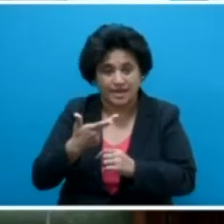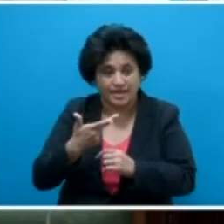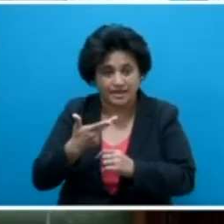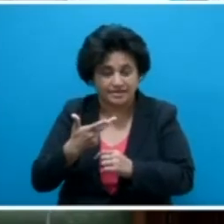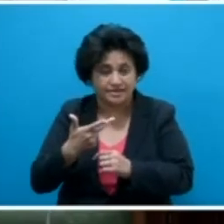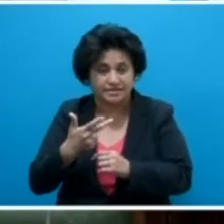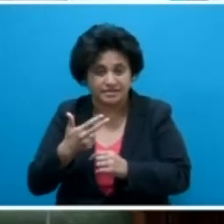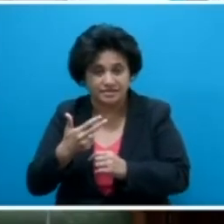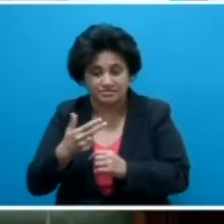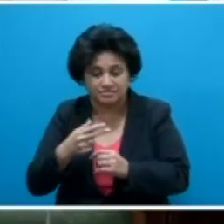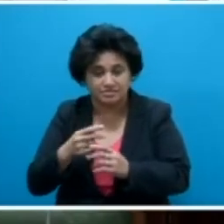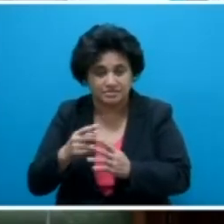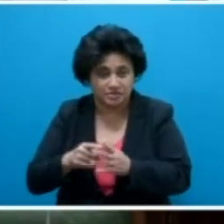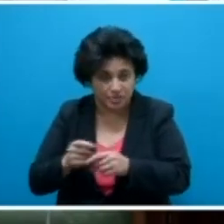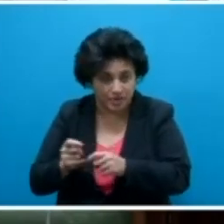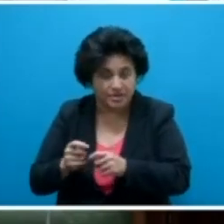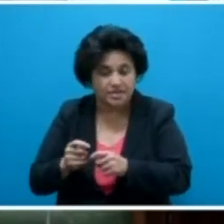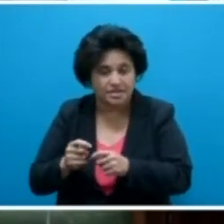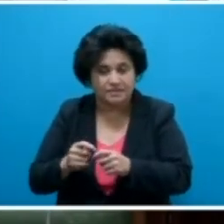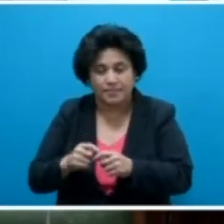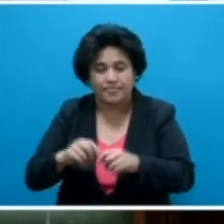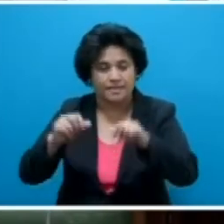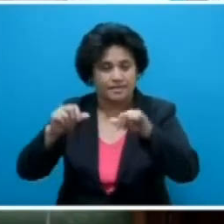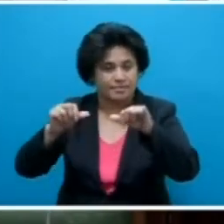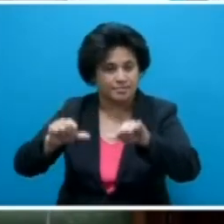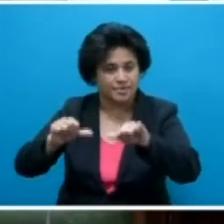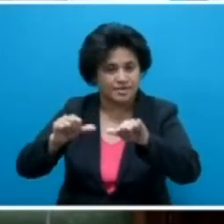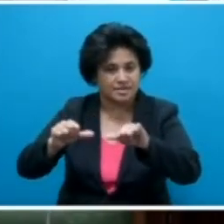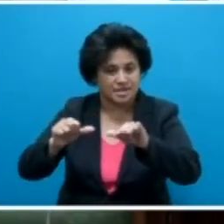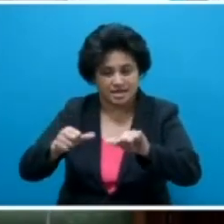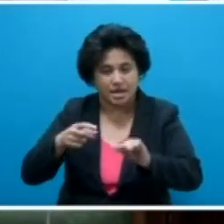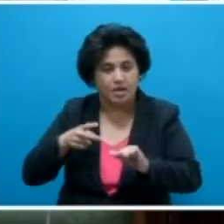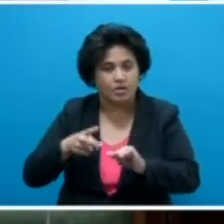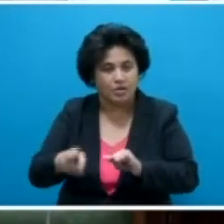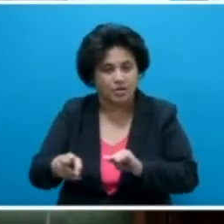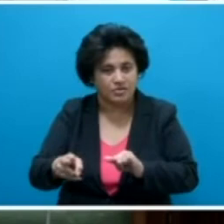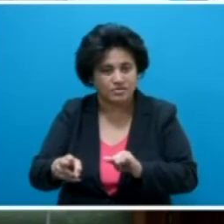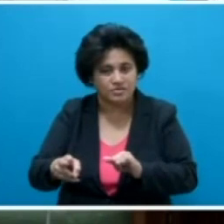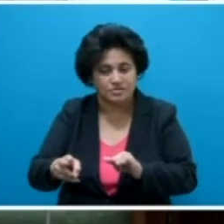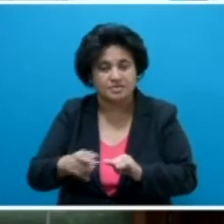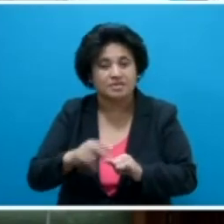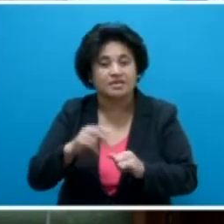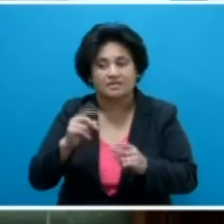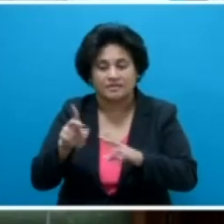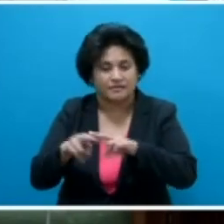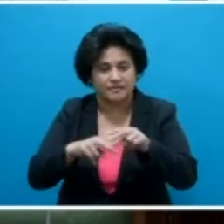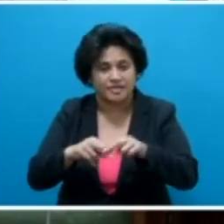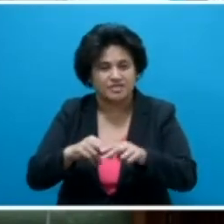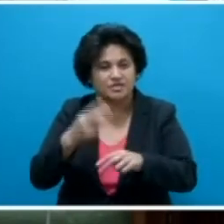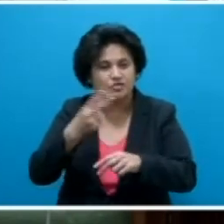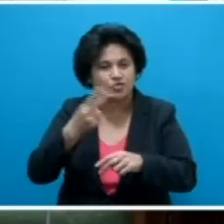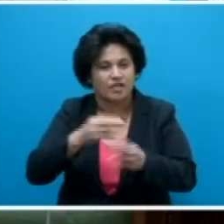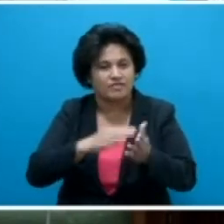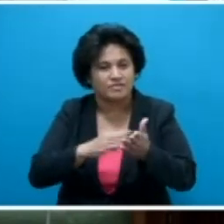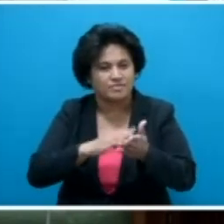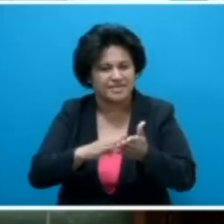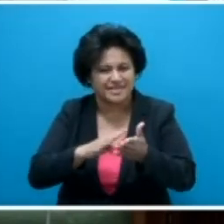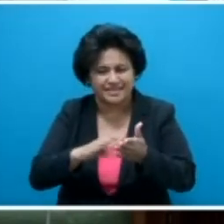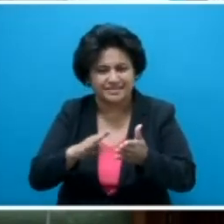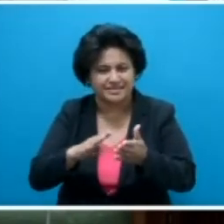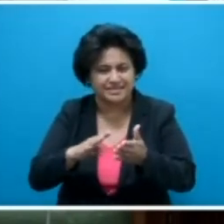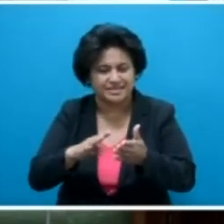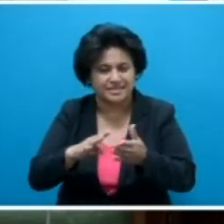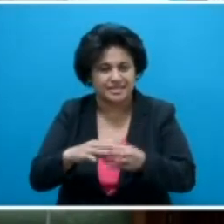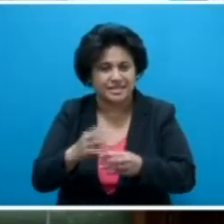General retired Churchy Conrote, launched Fiji's 4 million trees in 4 years initiative at the State House.